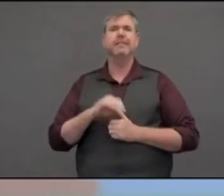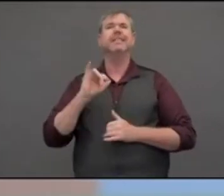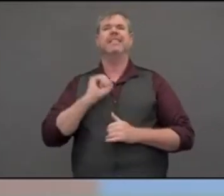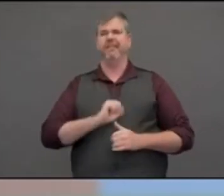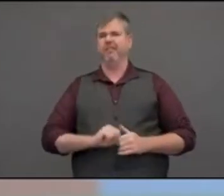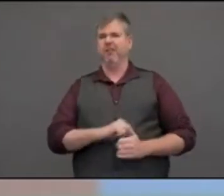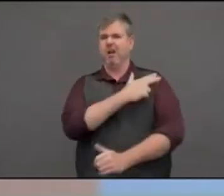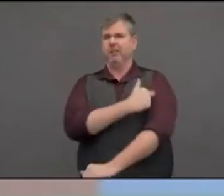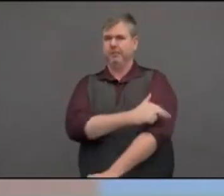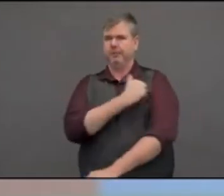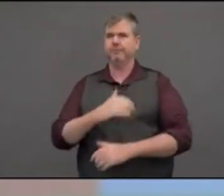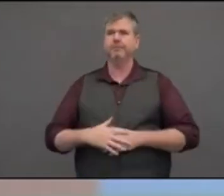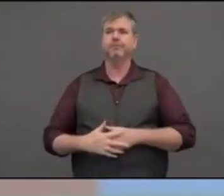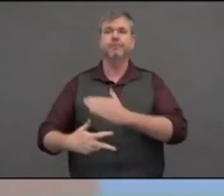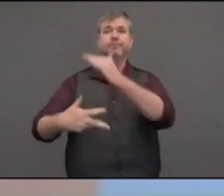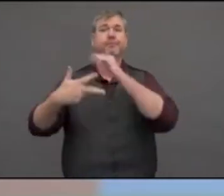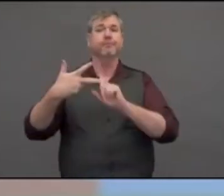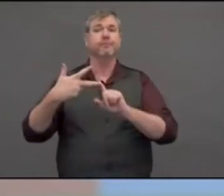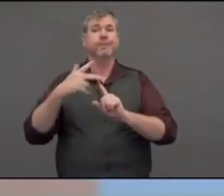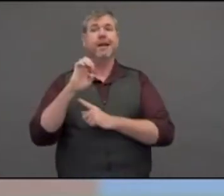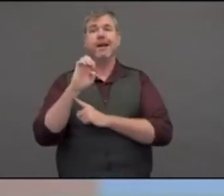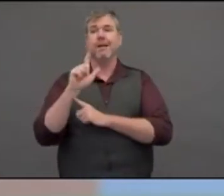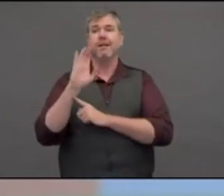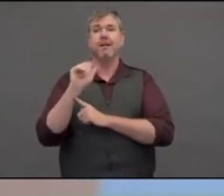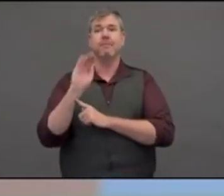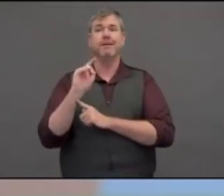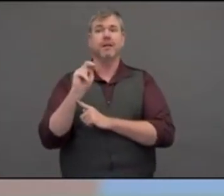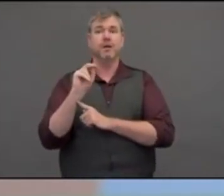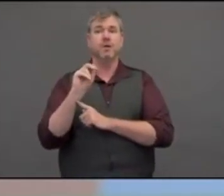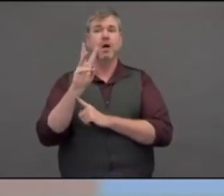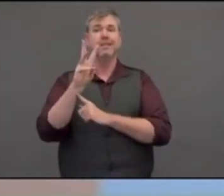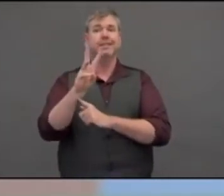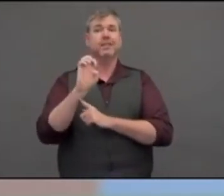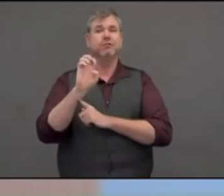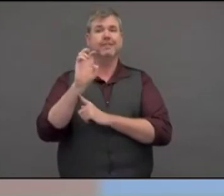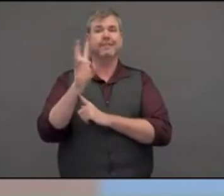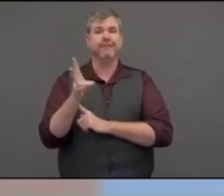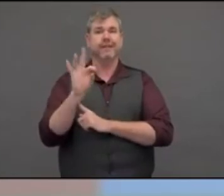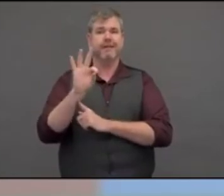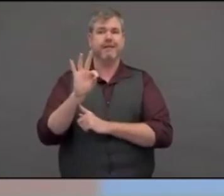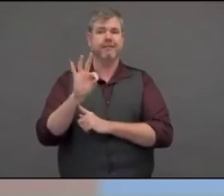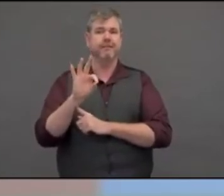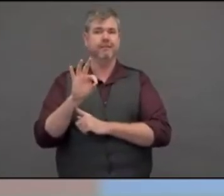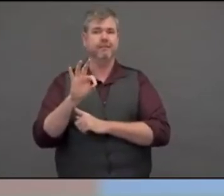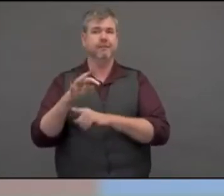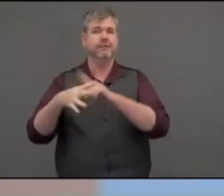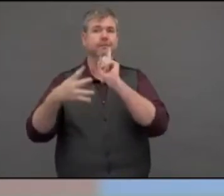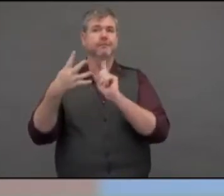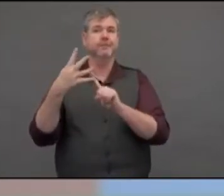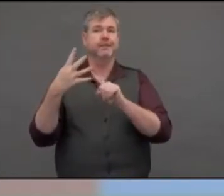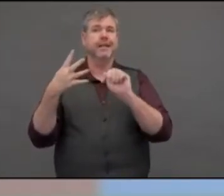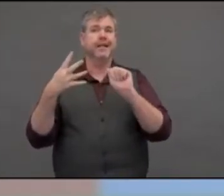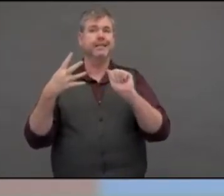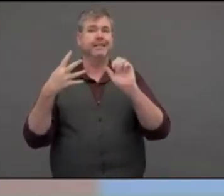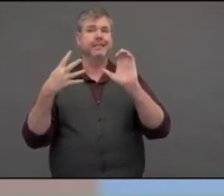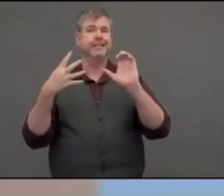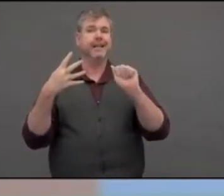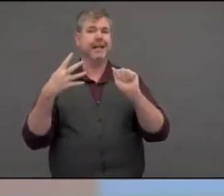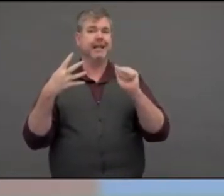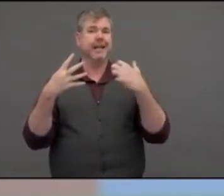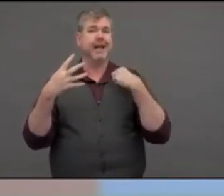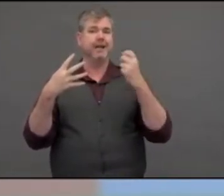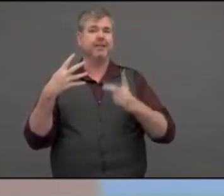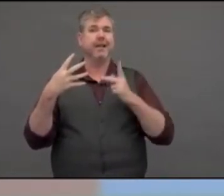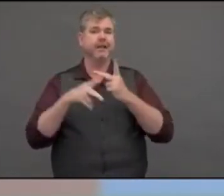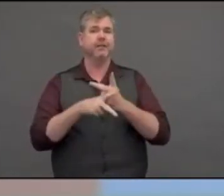1,426, El Camino 679, HCA Healthcare 633. Again, the highest